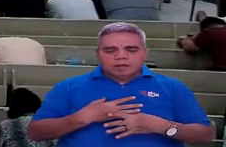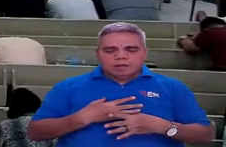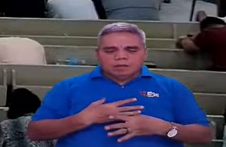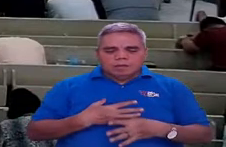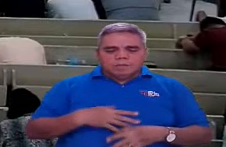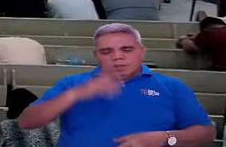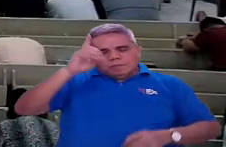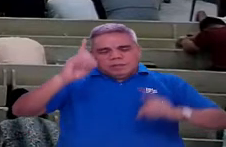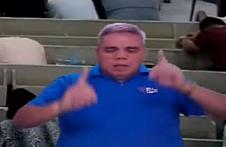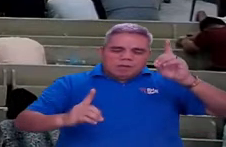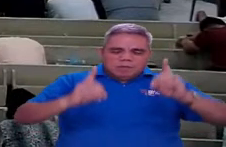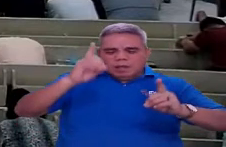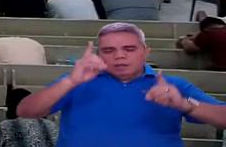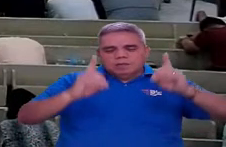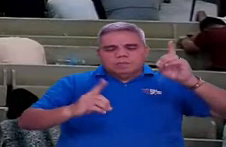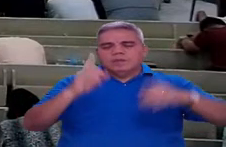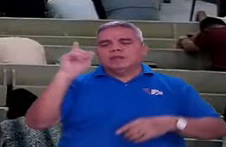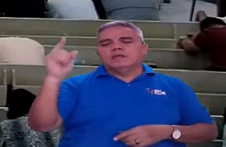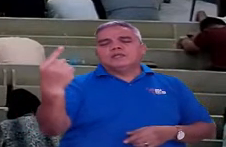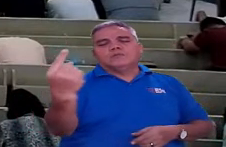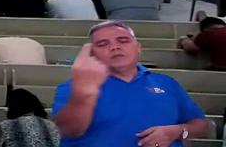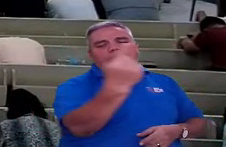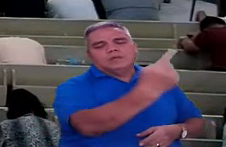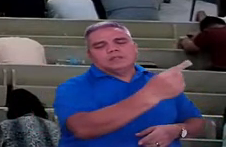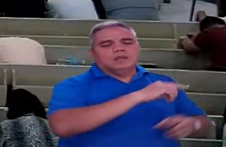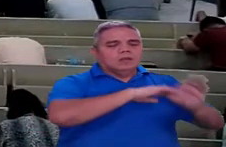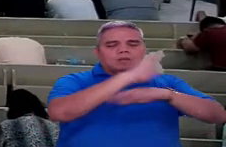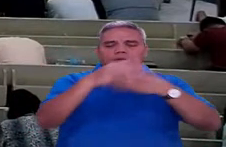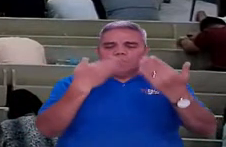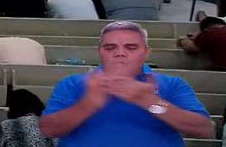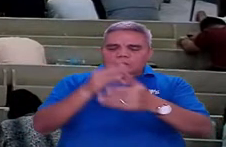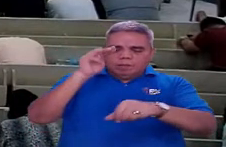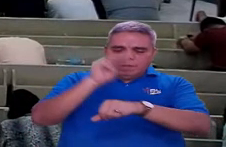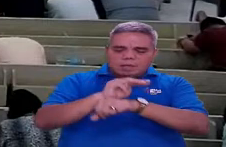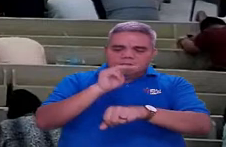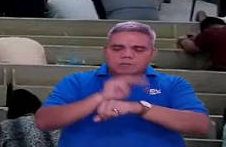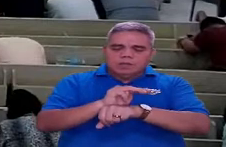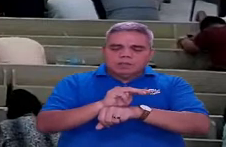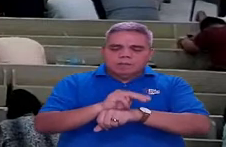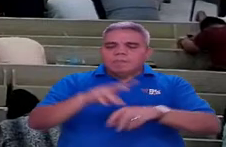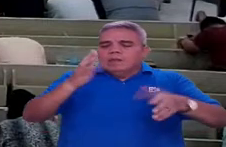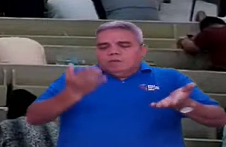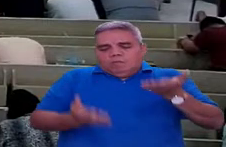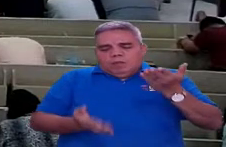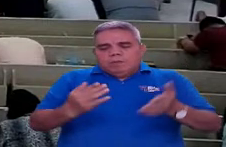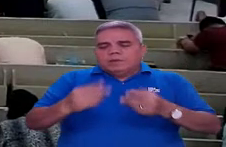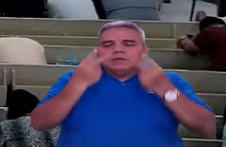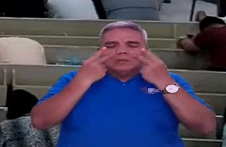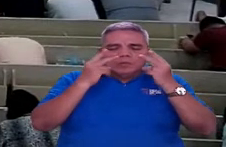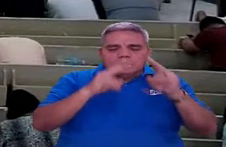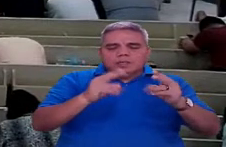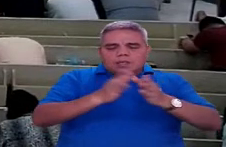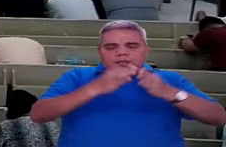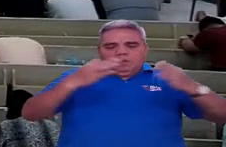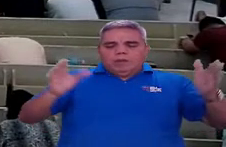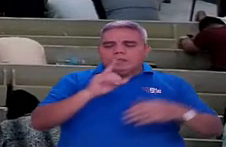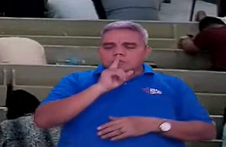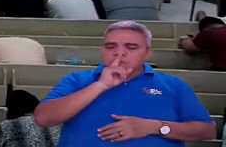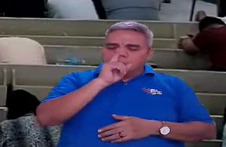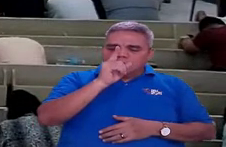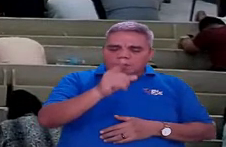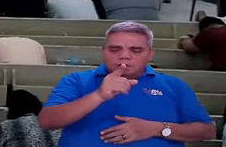the spirit of doubt from each and every one of us, from all our ministries, that we may be able to see a